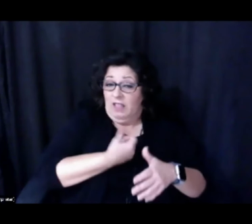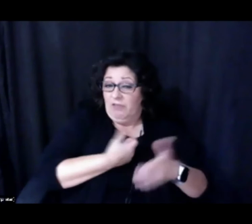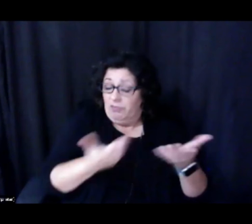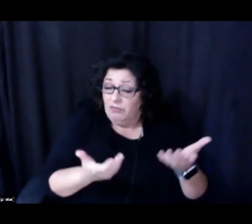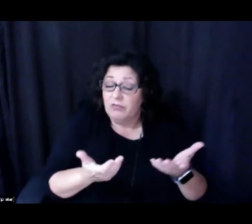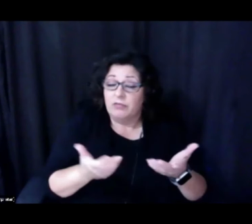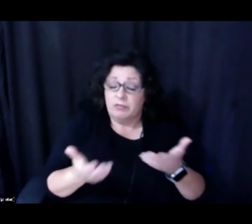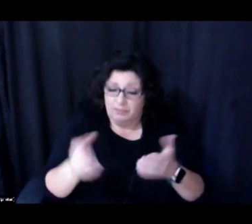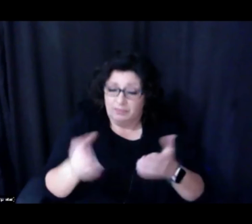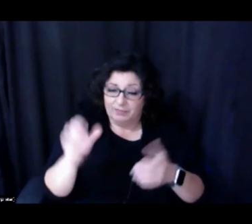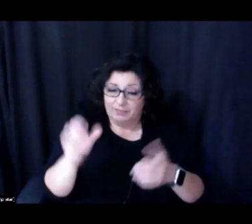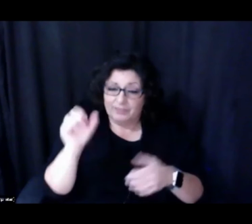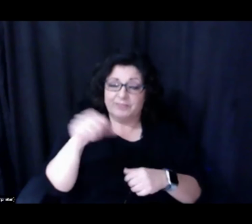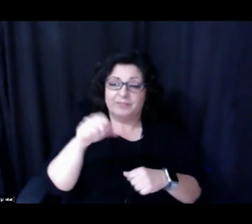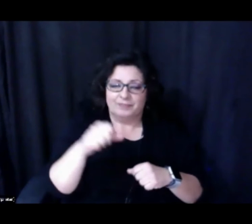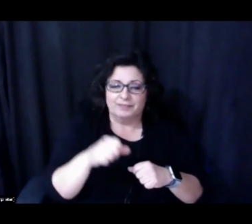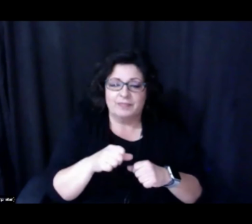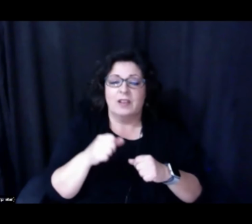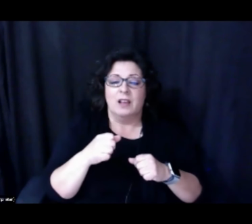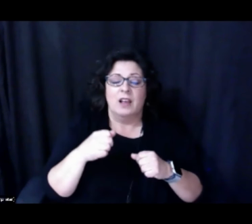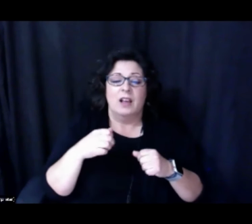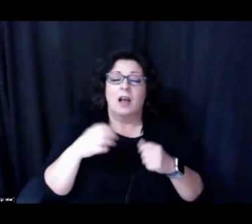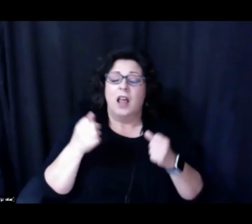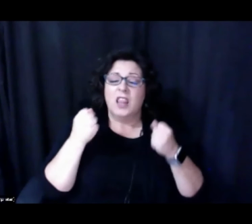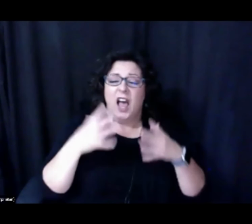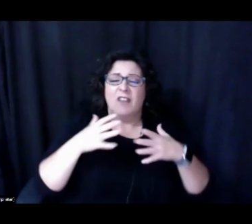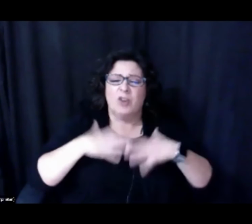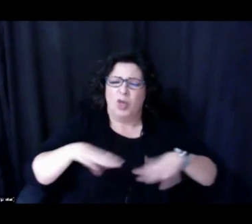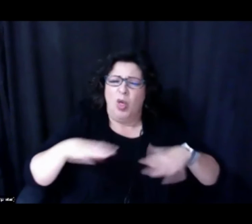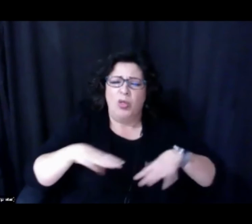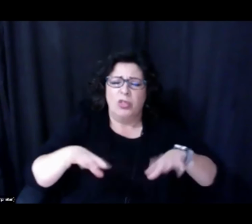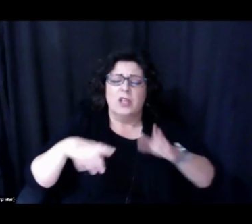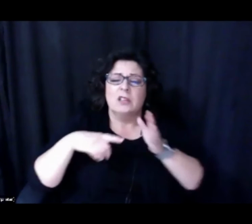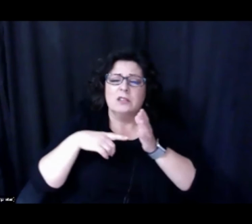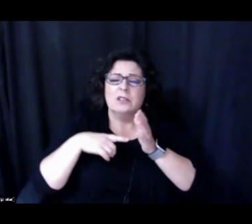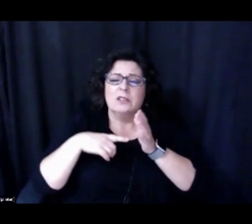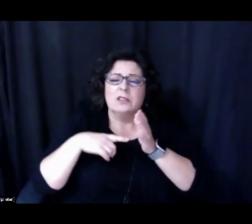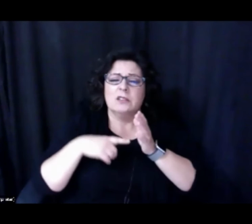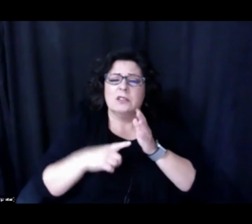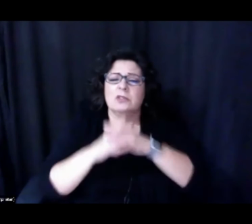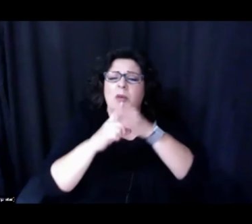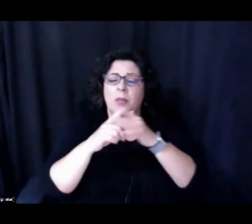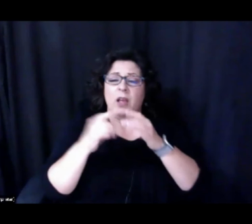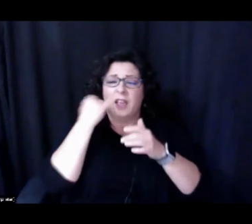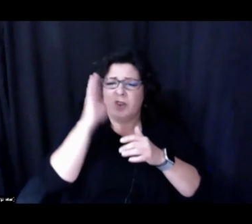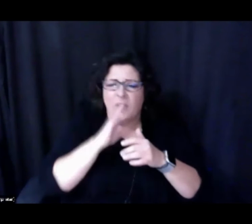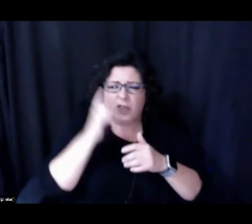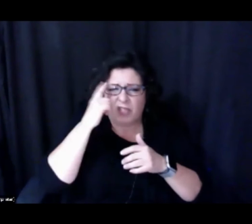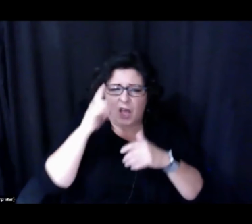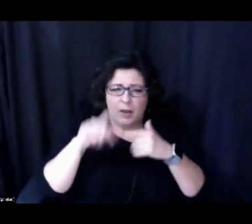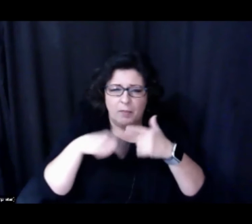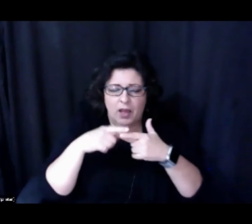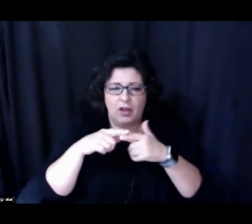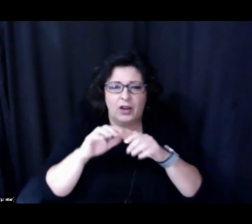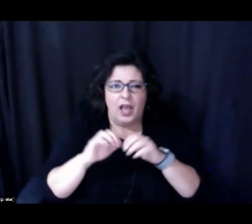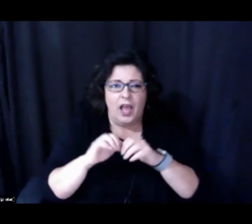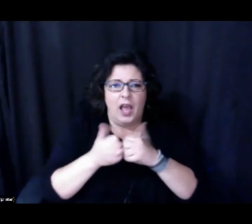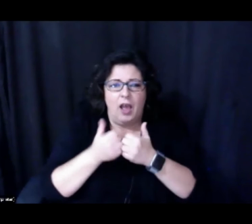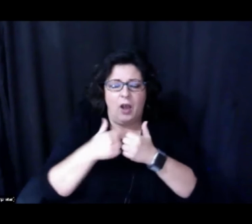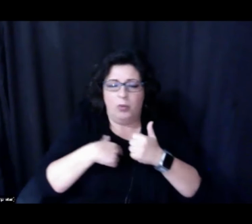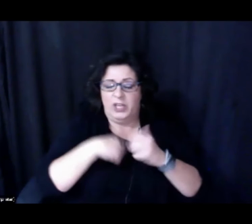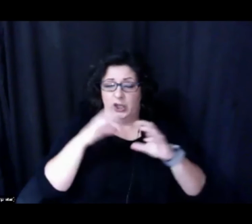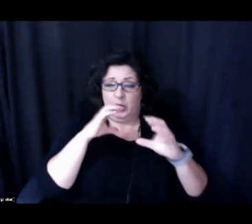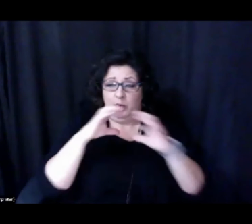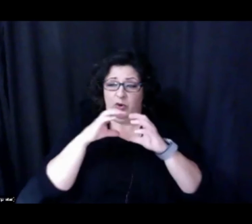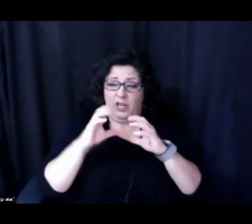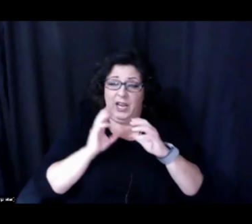Yeah. Lots of clothing's coming up. And I know sometimes if we've never thought about how we communicate